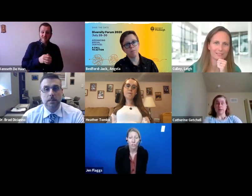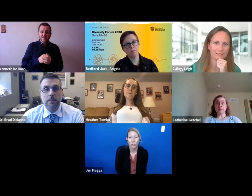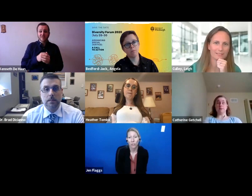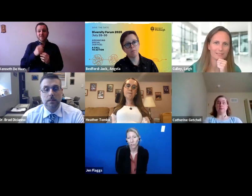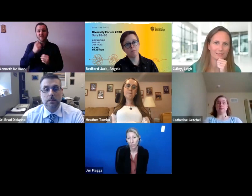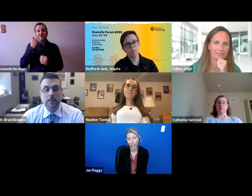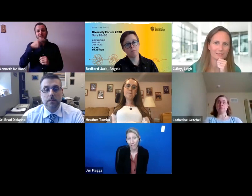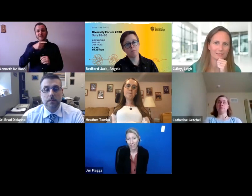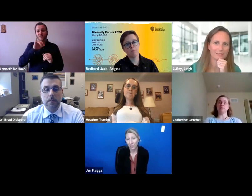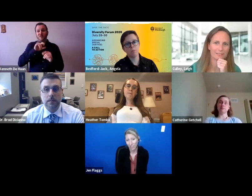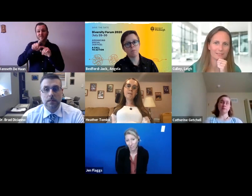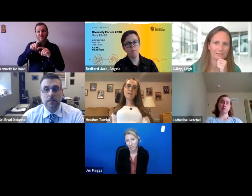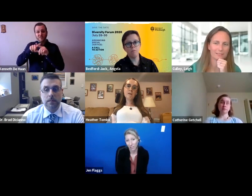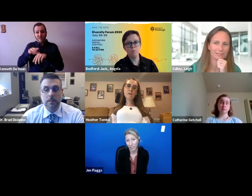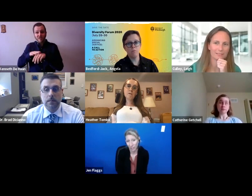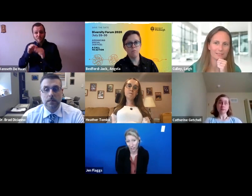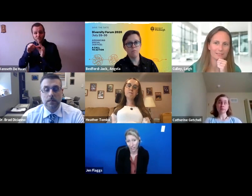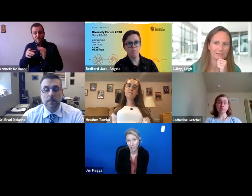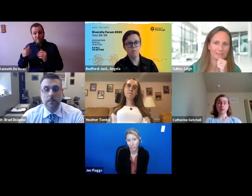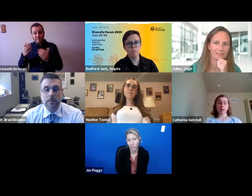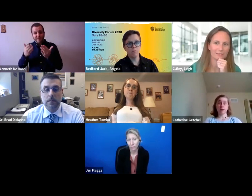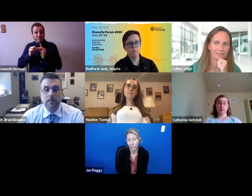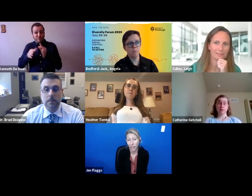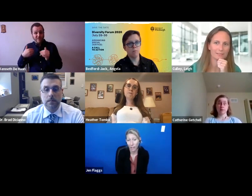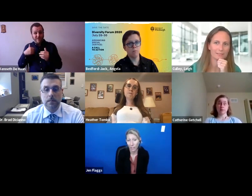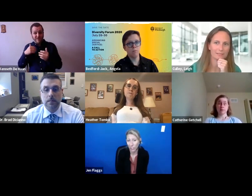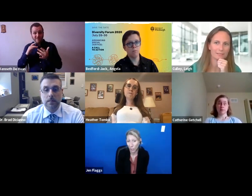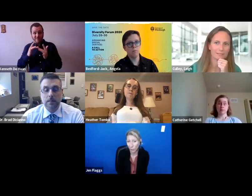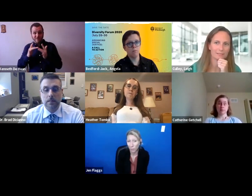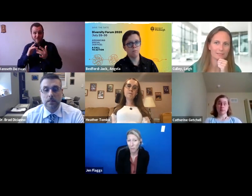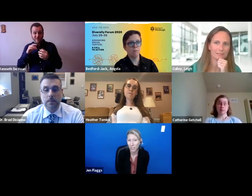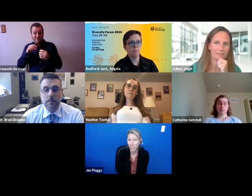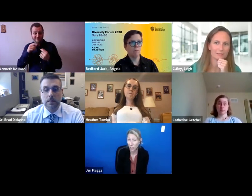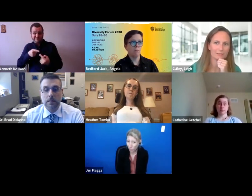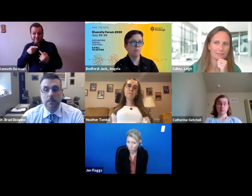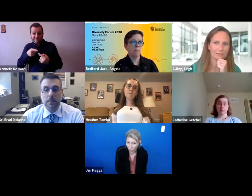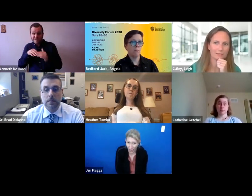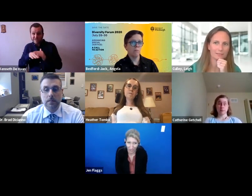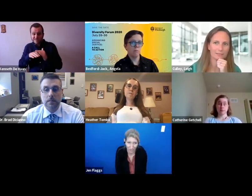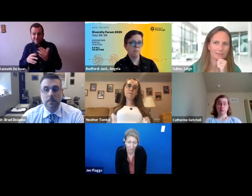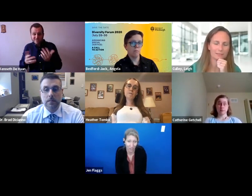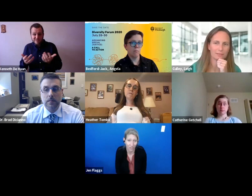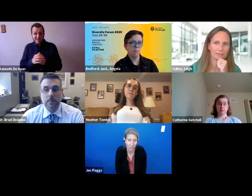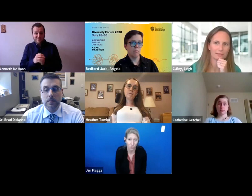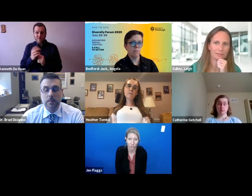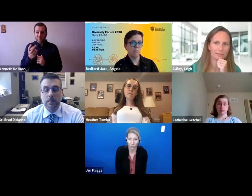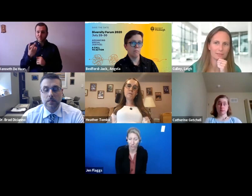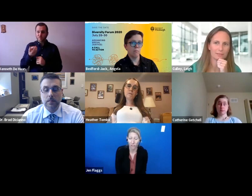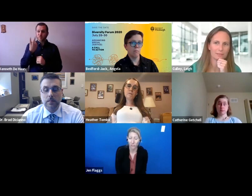students do they have access to the internet? Do they rely on the interpreter? Maybe the interpreter has